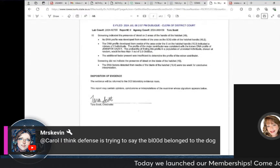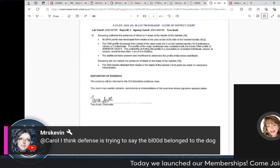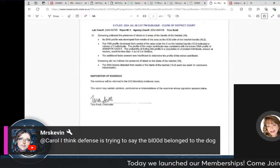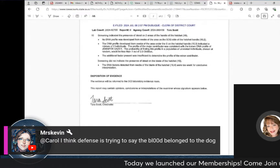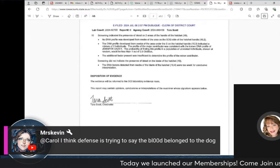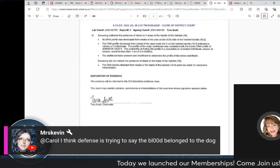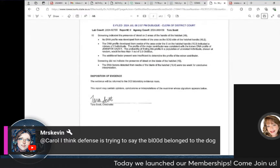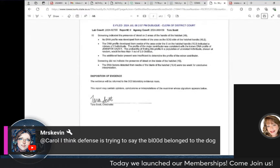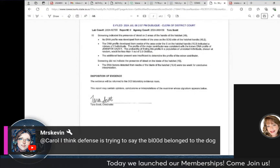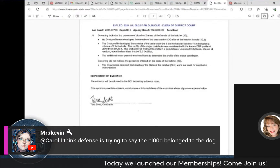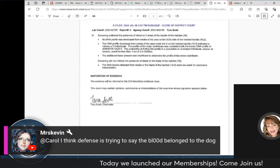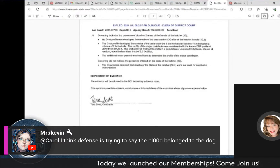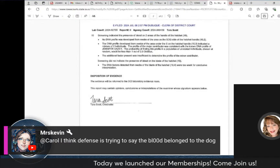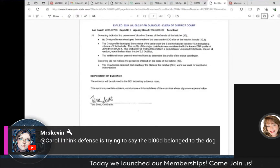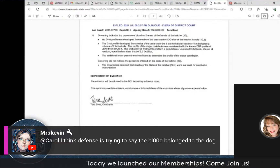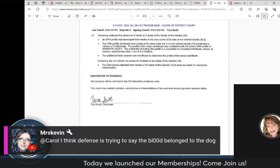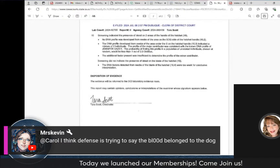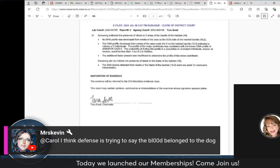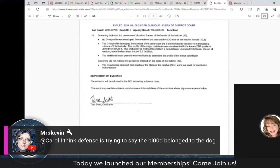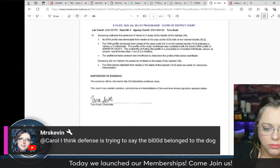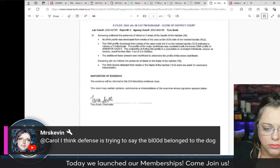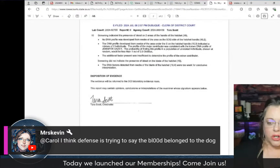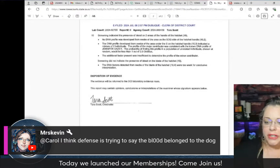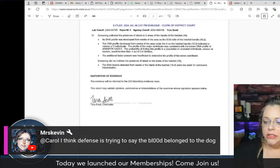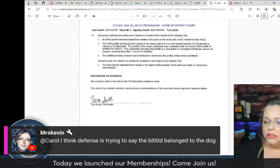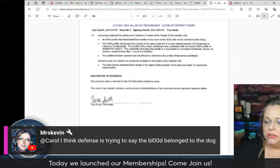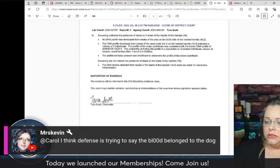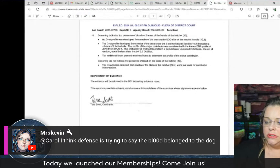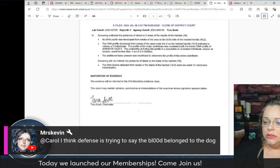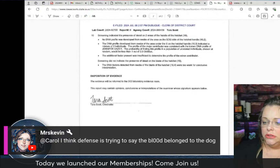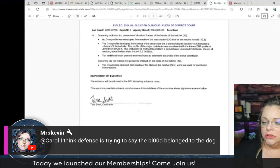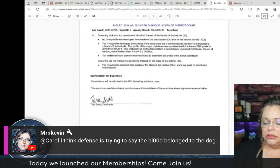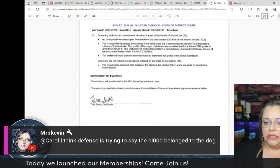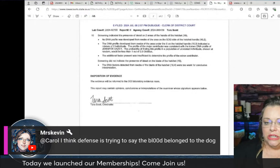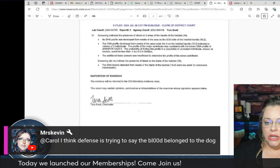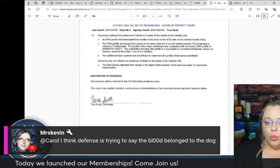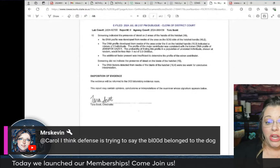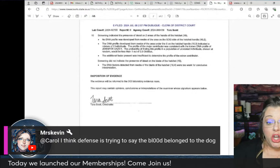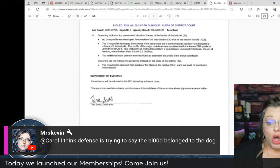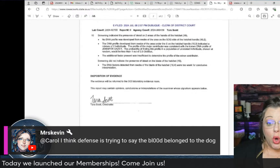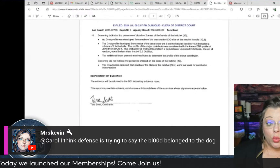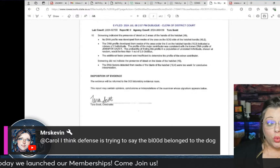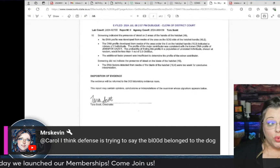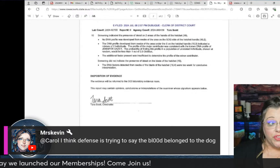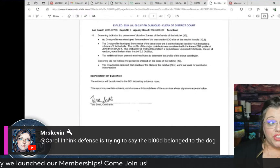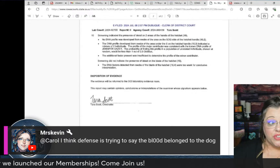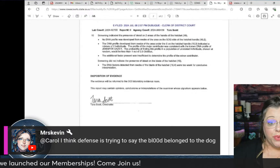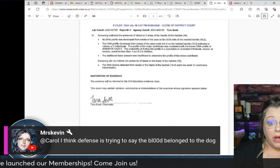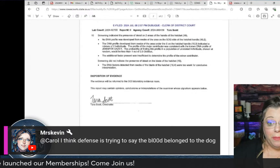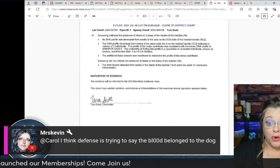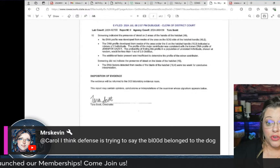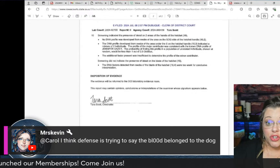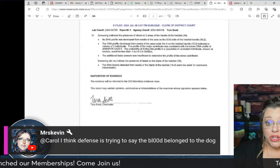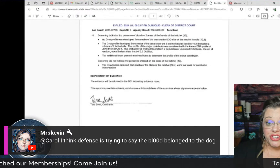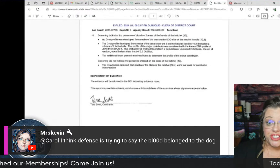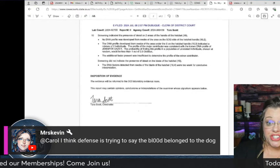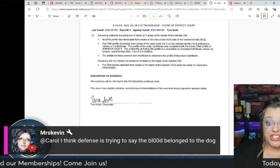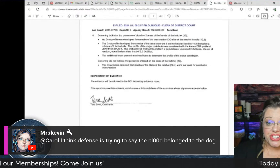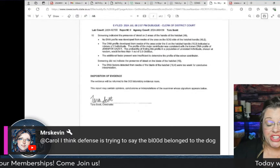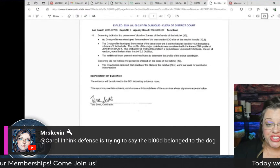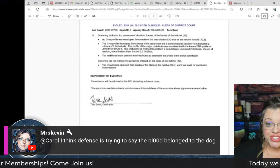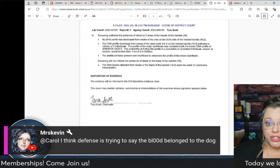Let's get off of this. Oh, I got to put myself back on camera. Sorry. We know that Poppers